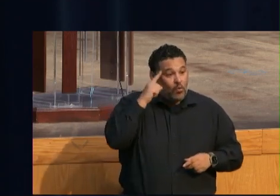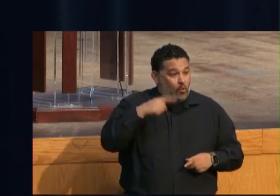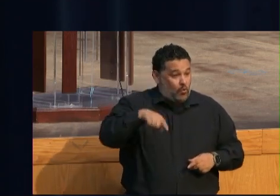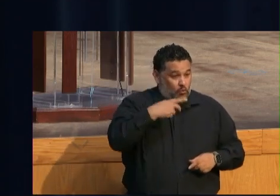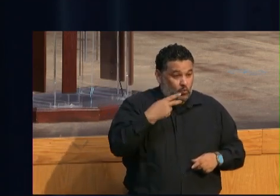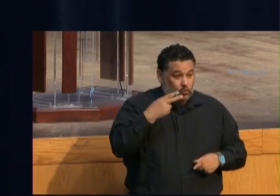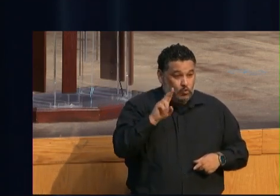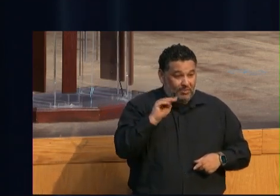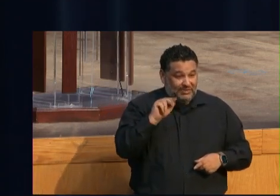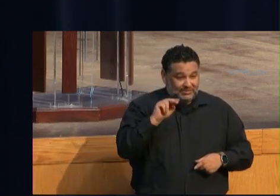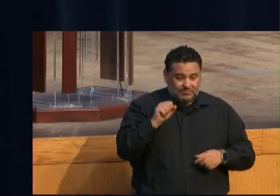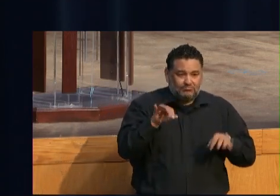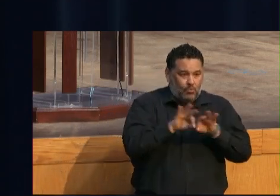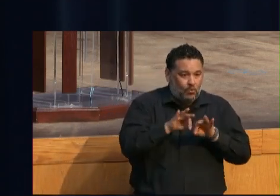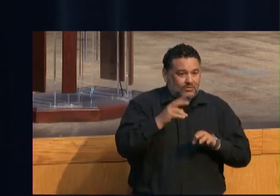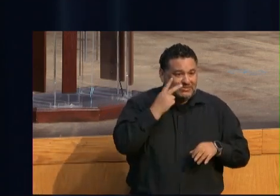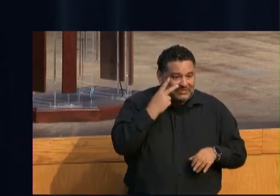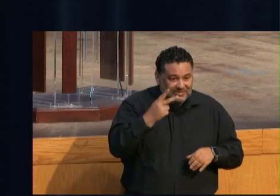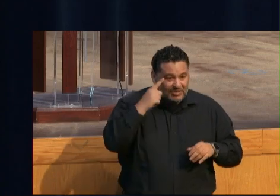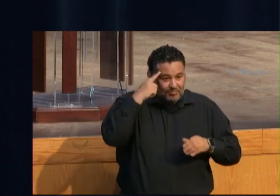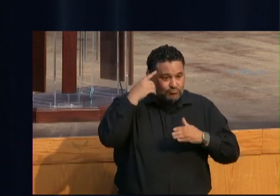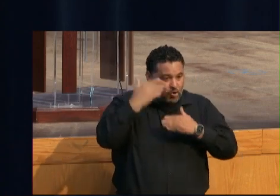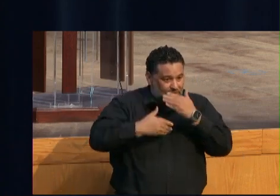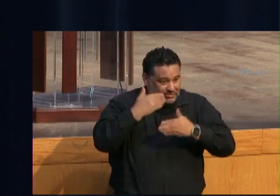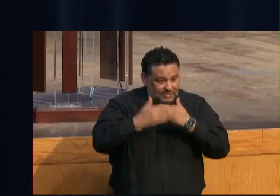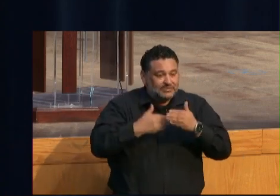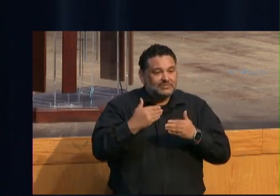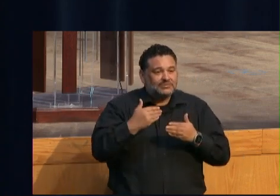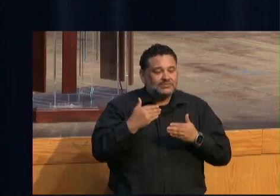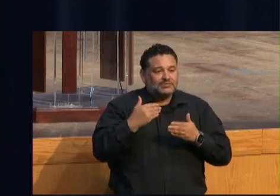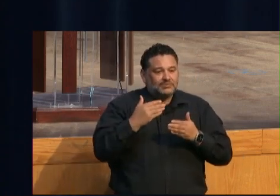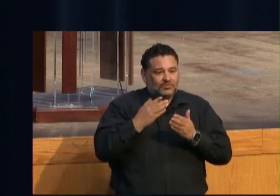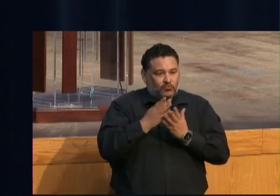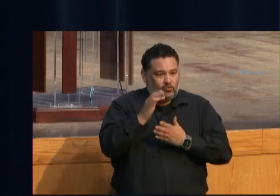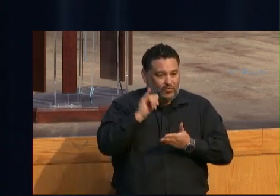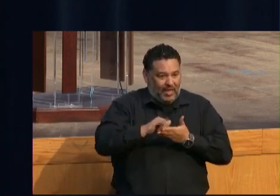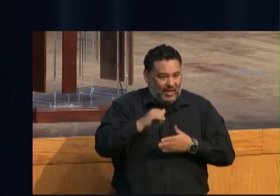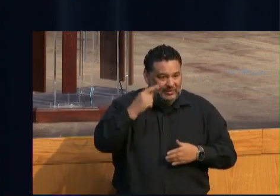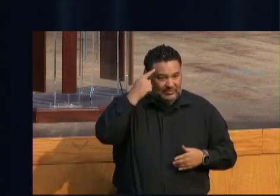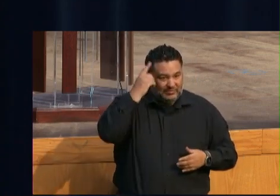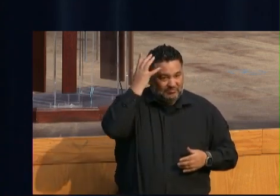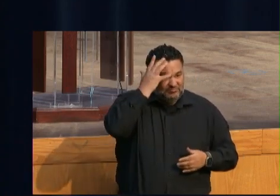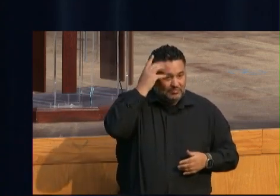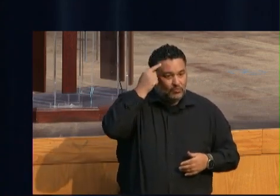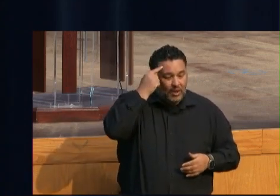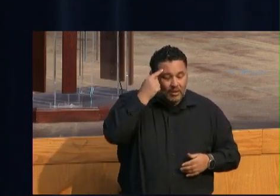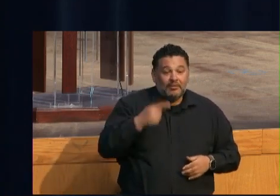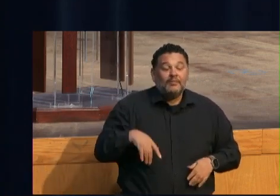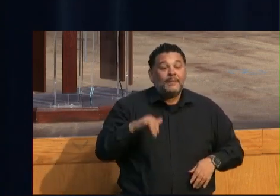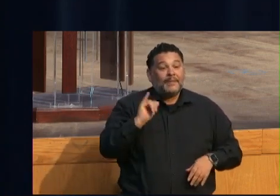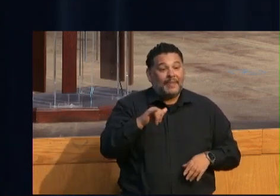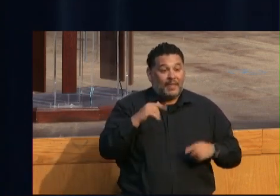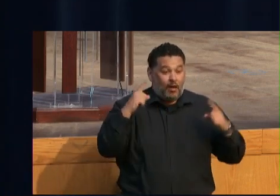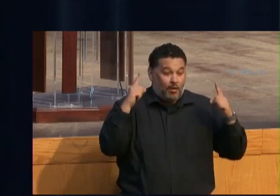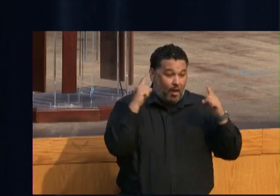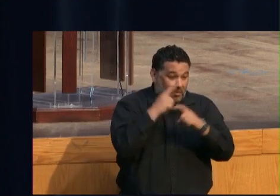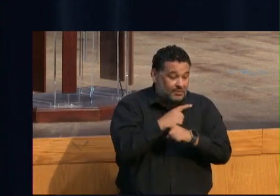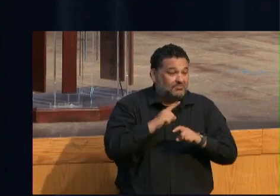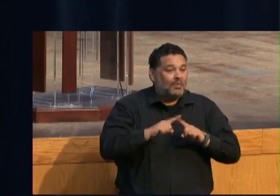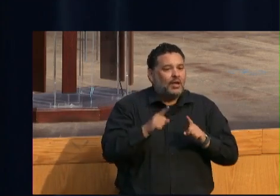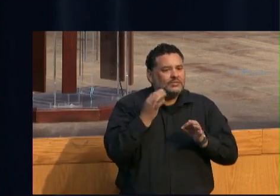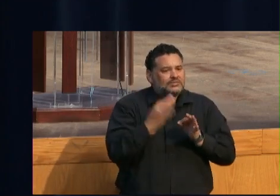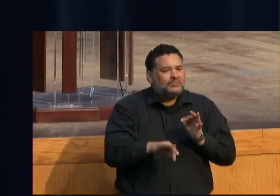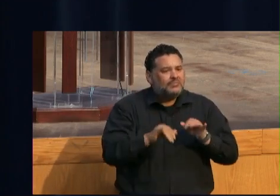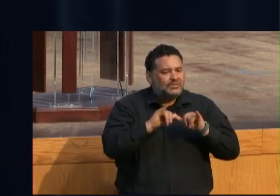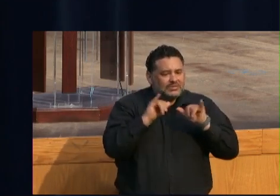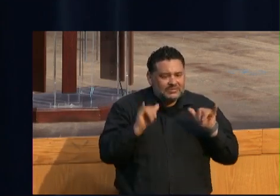to be able to see, process our environment through that. And it's a complex but also simple system. So the